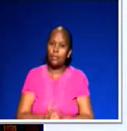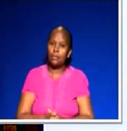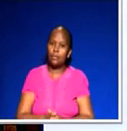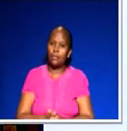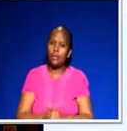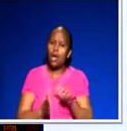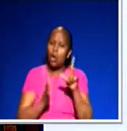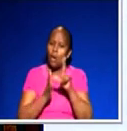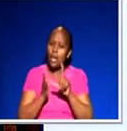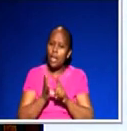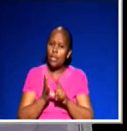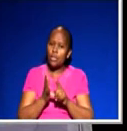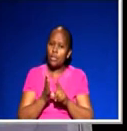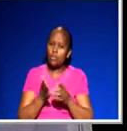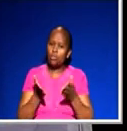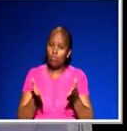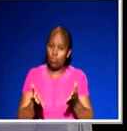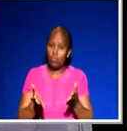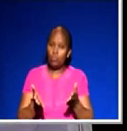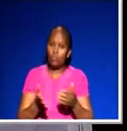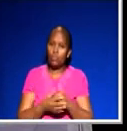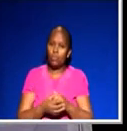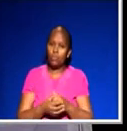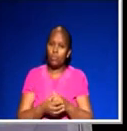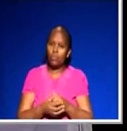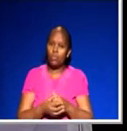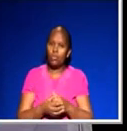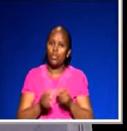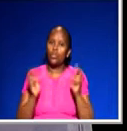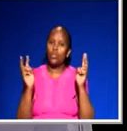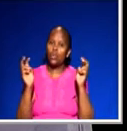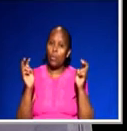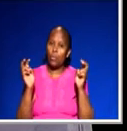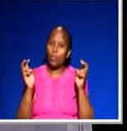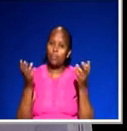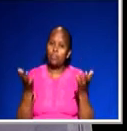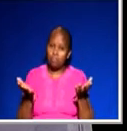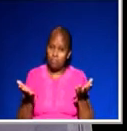Our lesson in physics, Form 1, we are going to cover